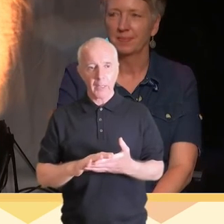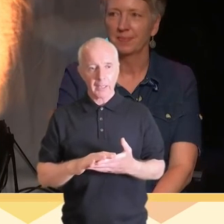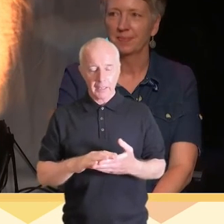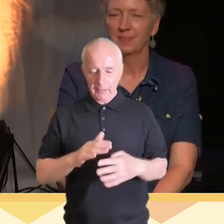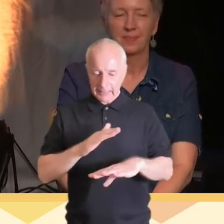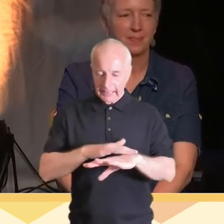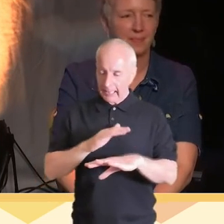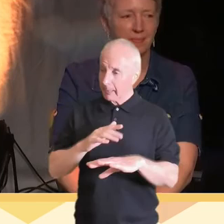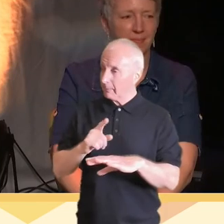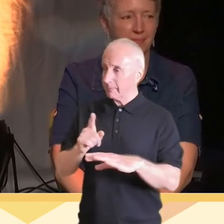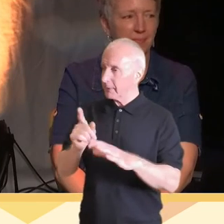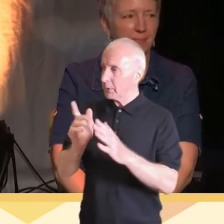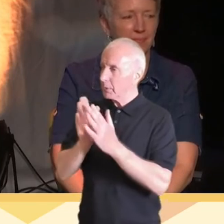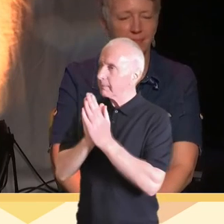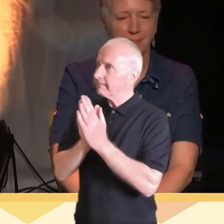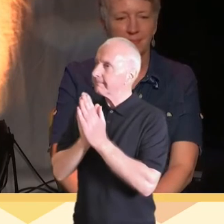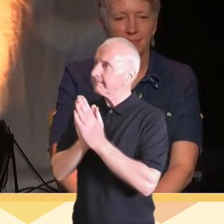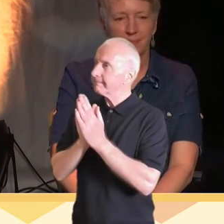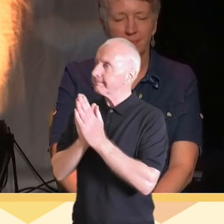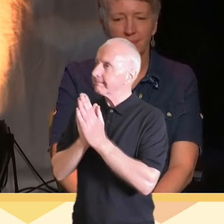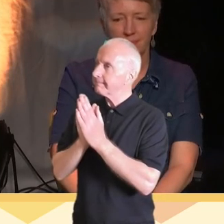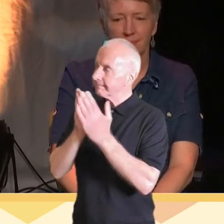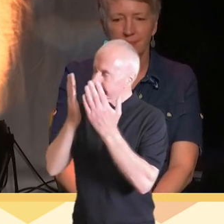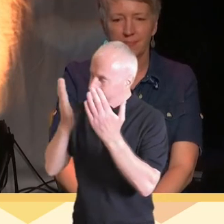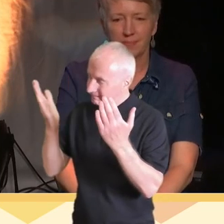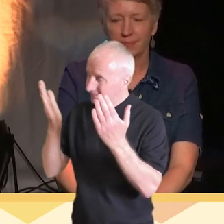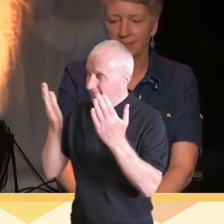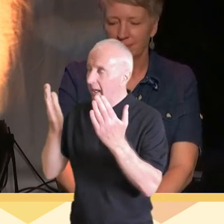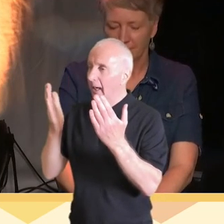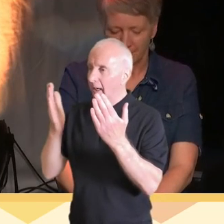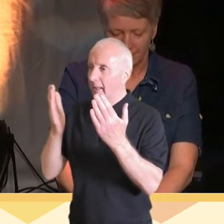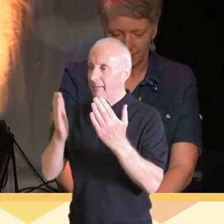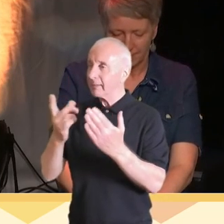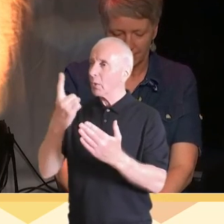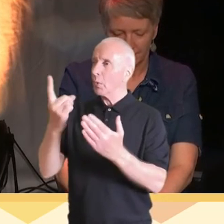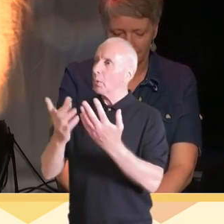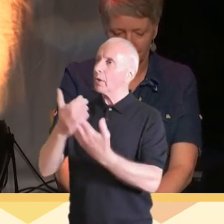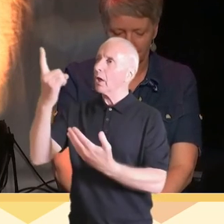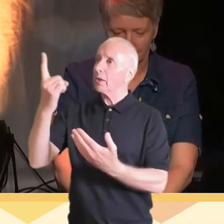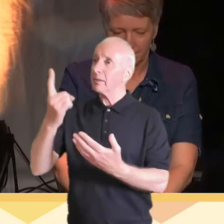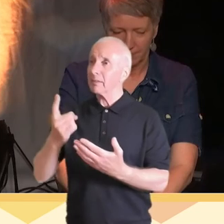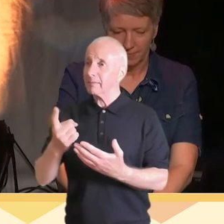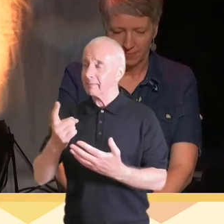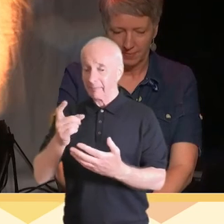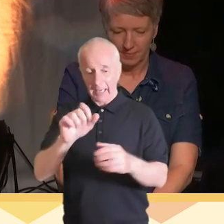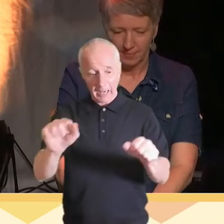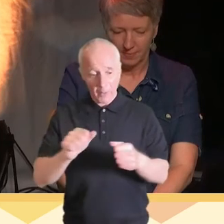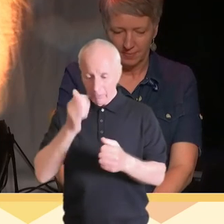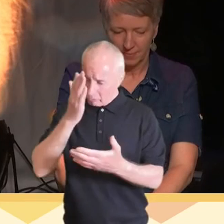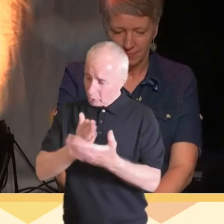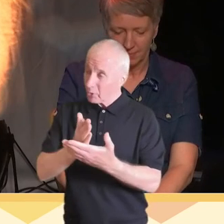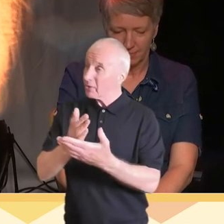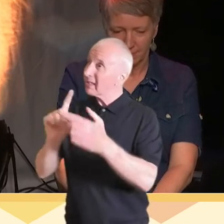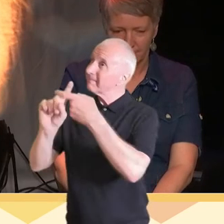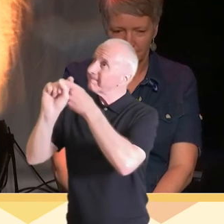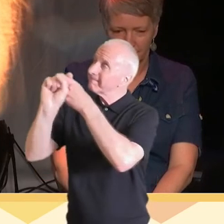see who God is and remind ourselves who God is and to deepen our trust in him. That